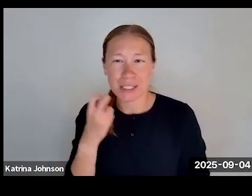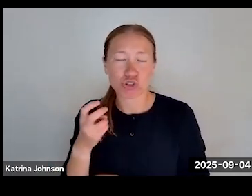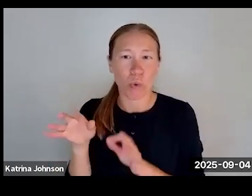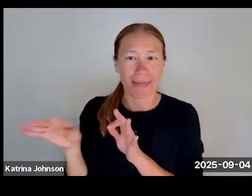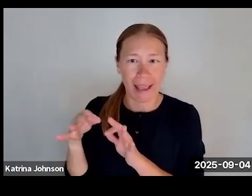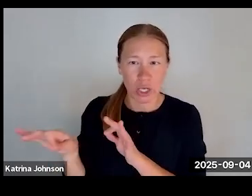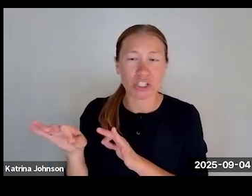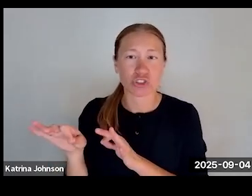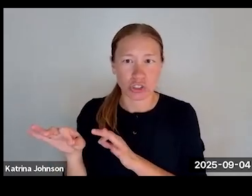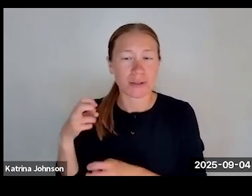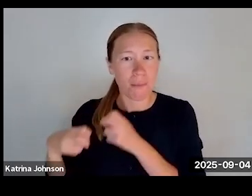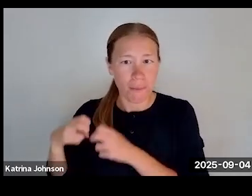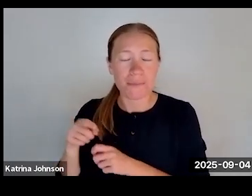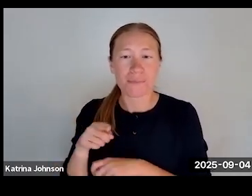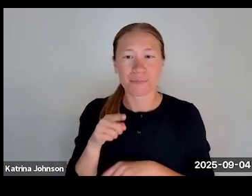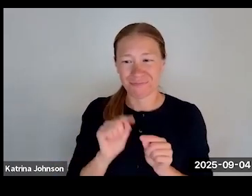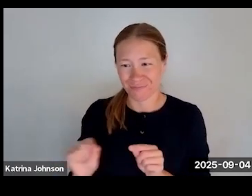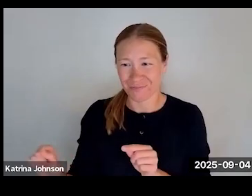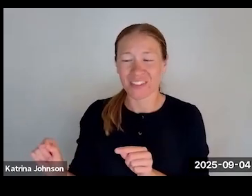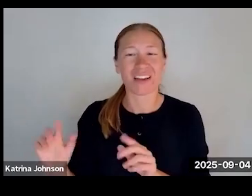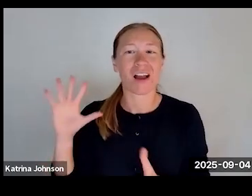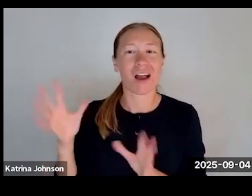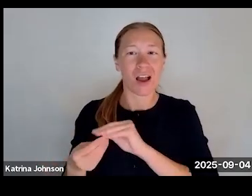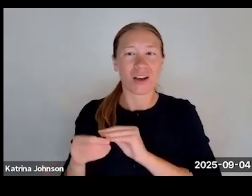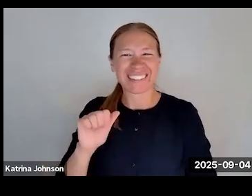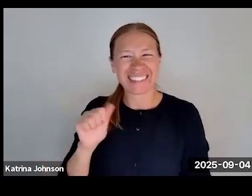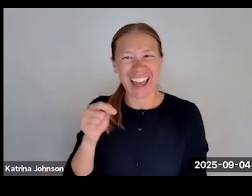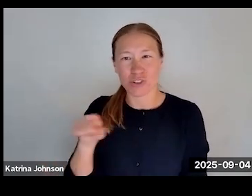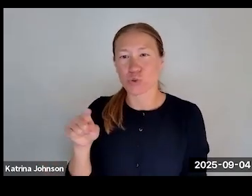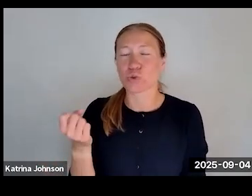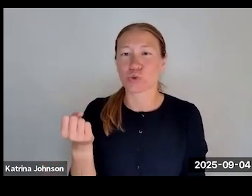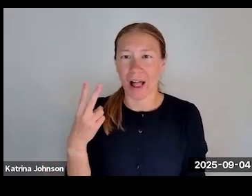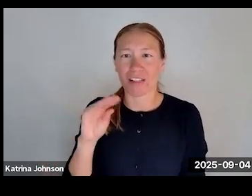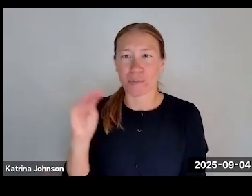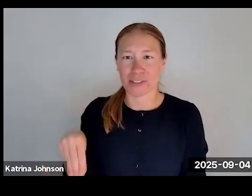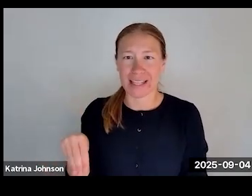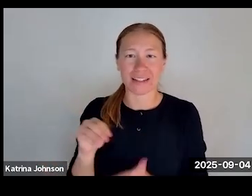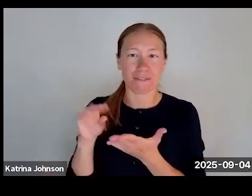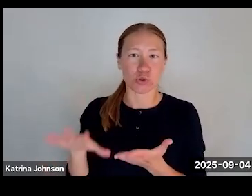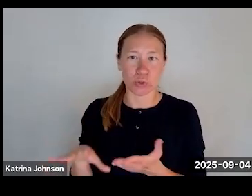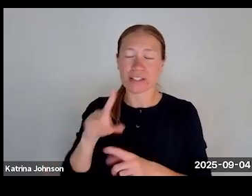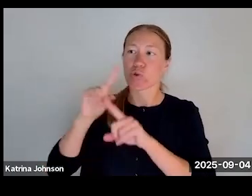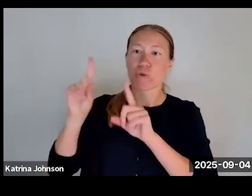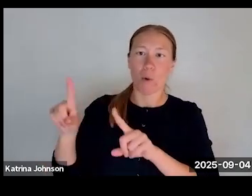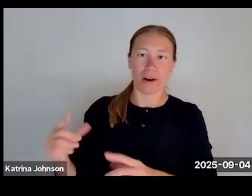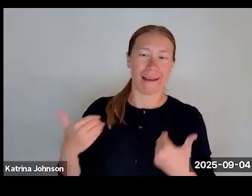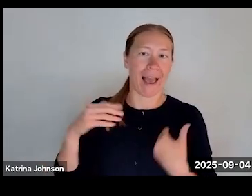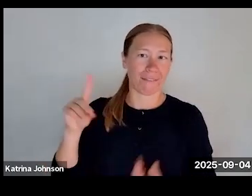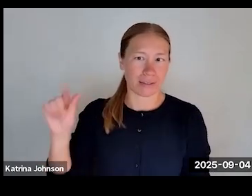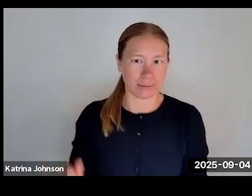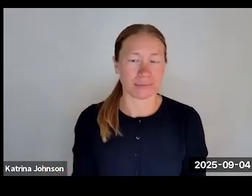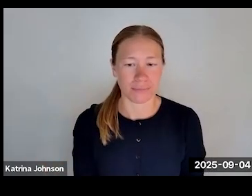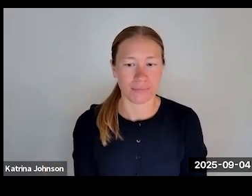language disorder disabilities account for about 10 to 12% of students reporting having disabilities.